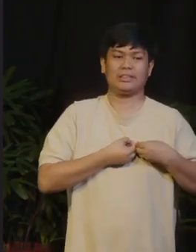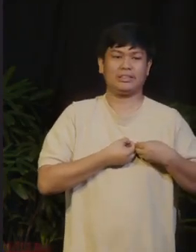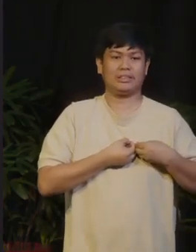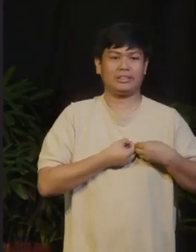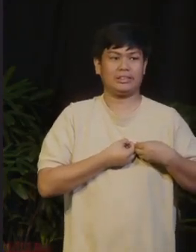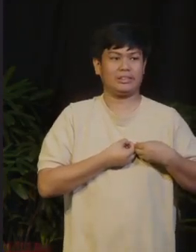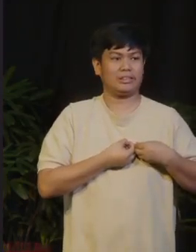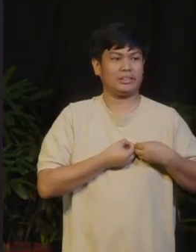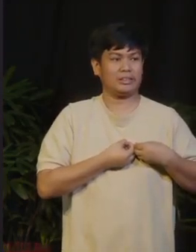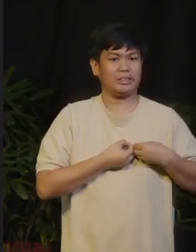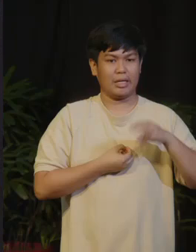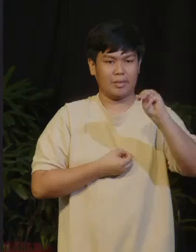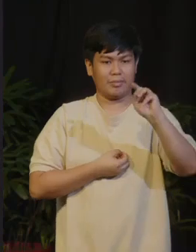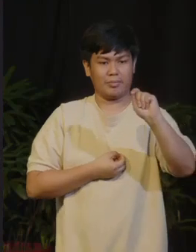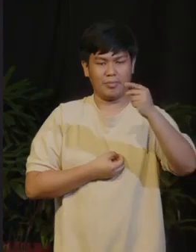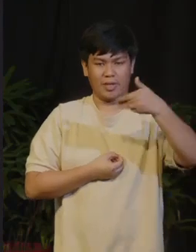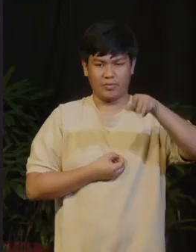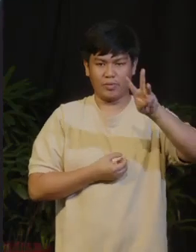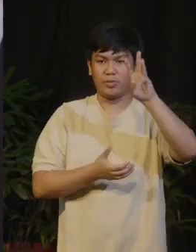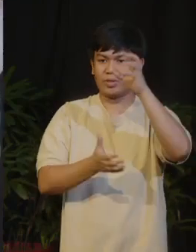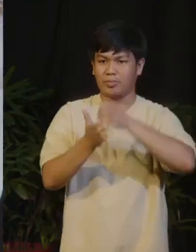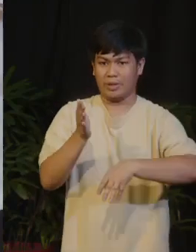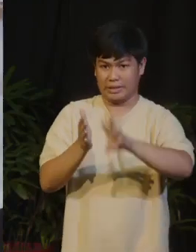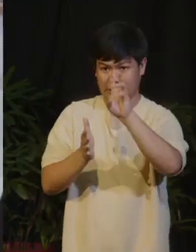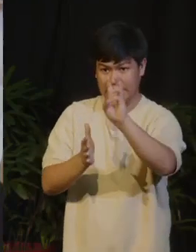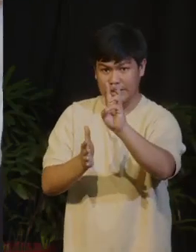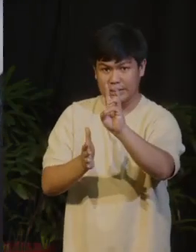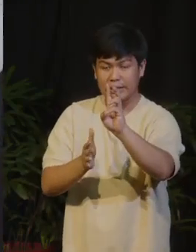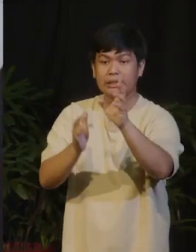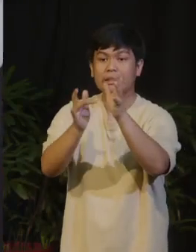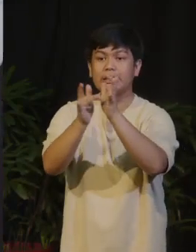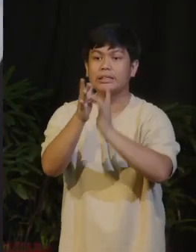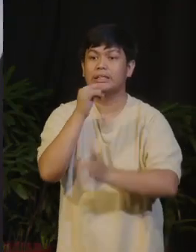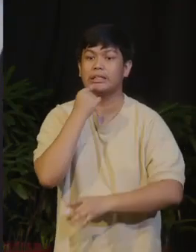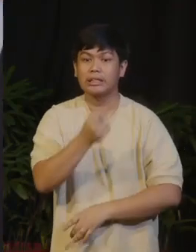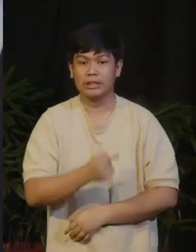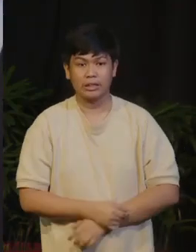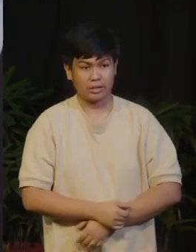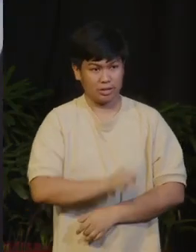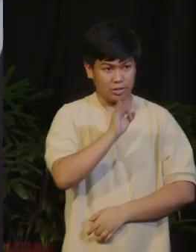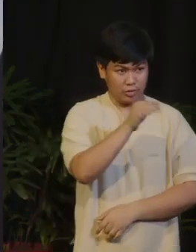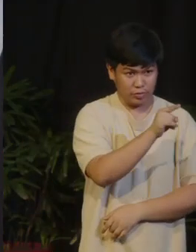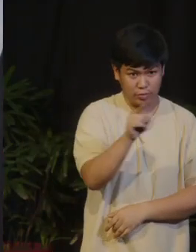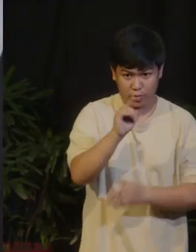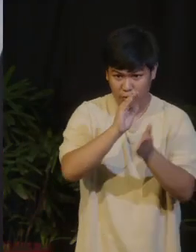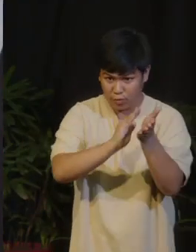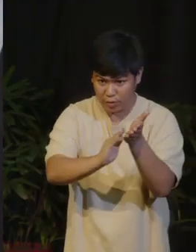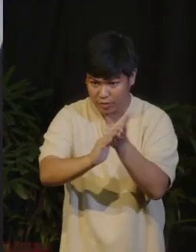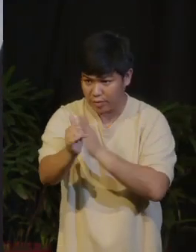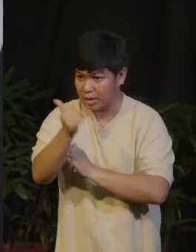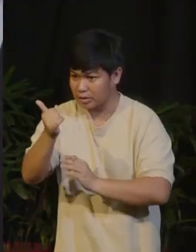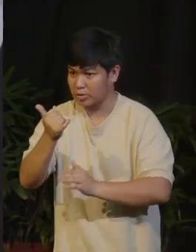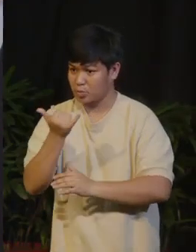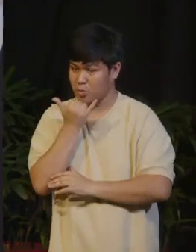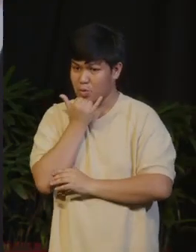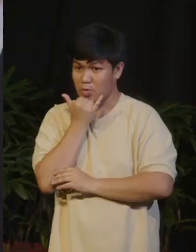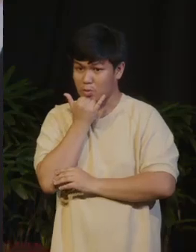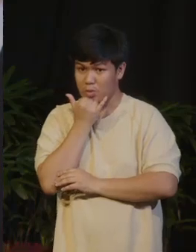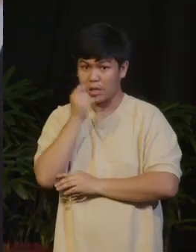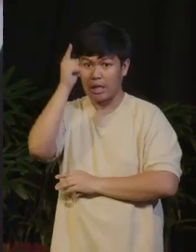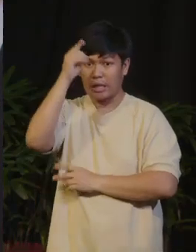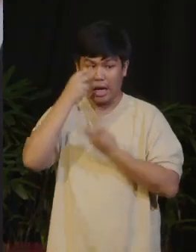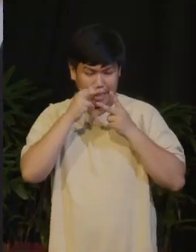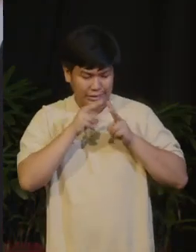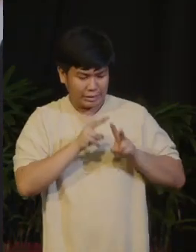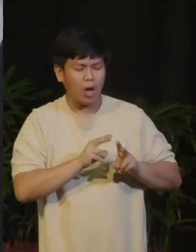niya. Sa Matthew 6:14-15, sabi niya, for if you forgive others their trespasses, your heavenly Father